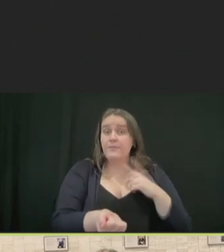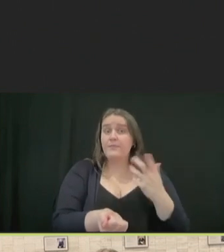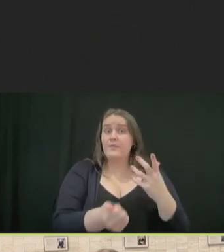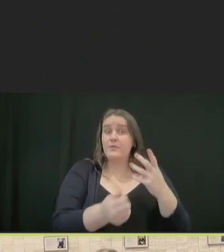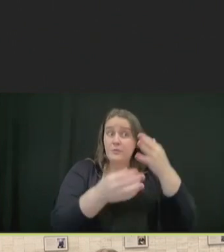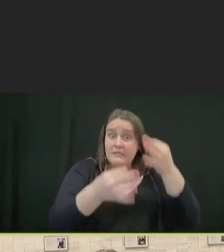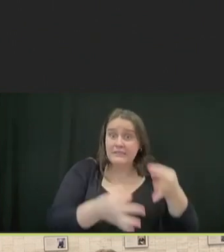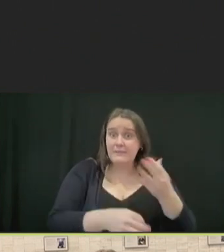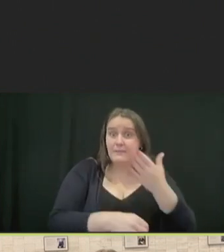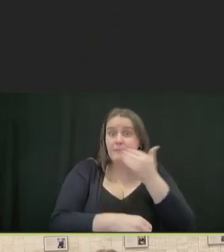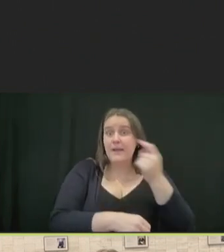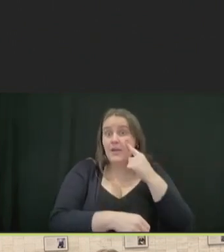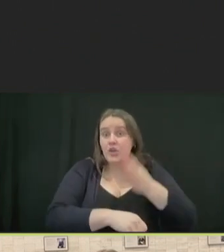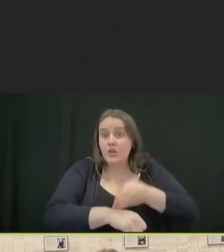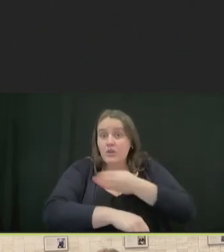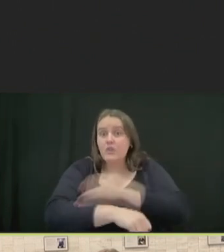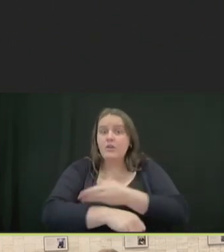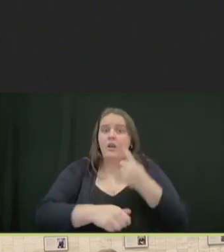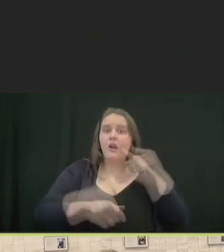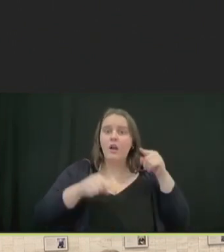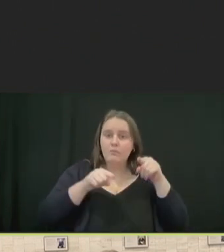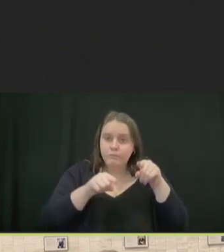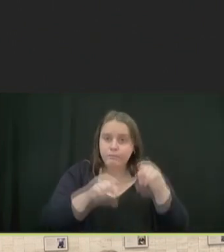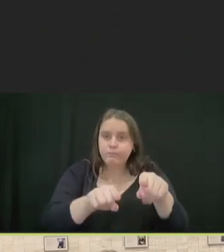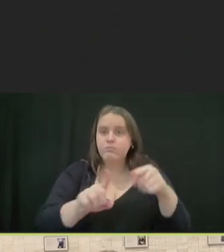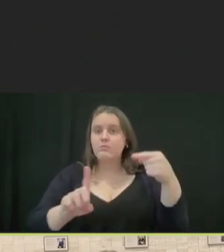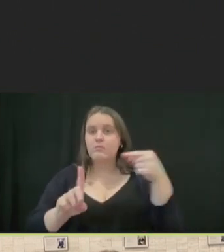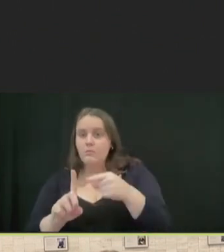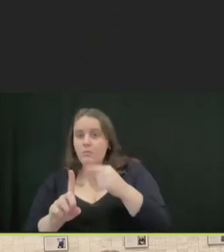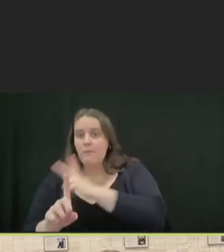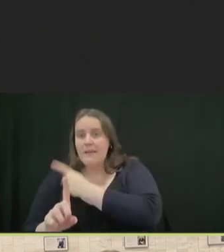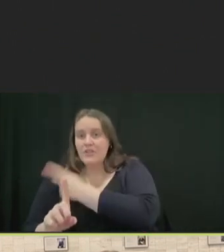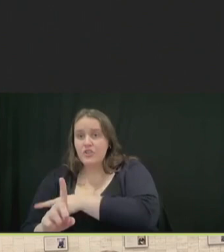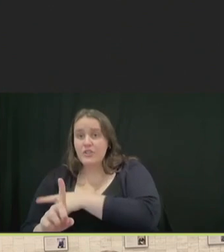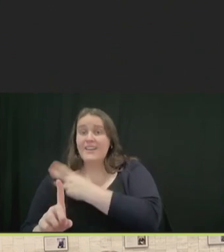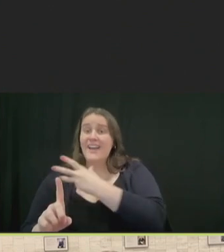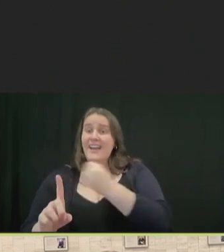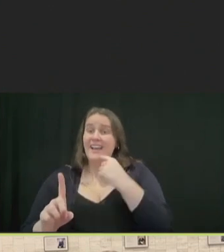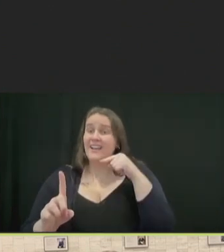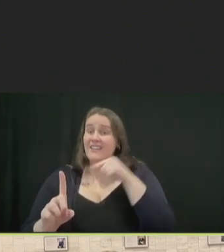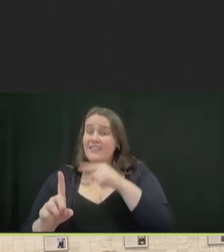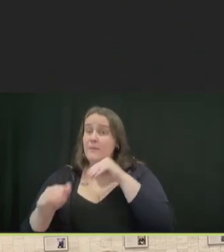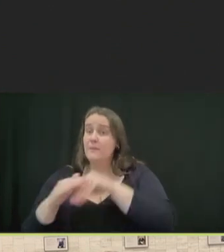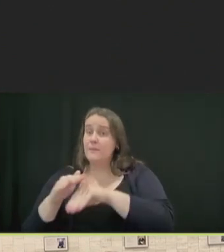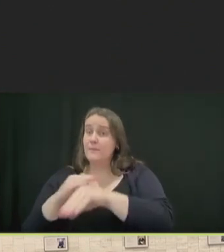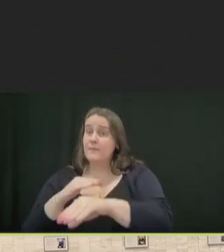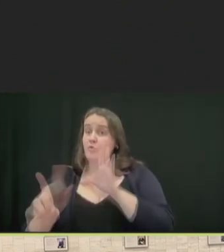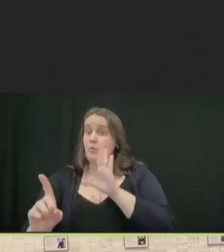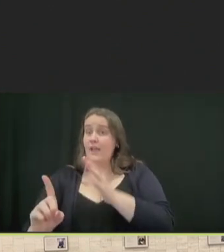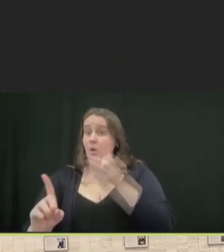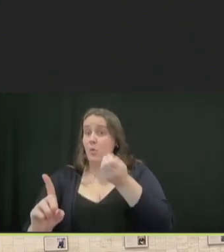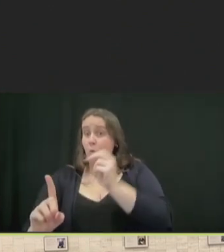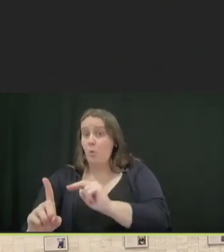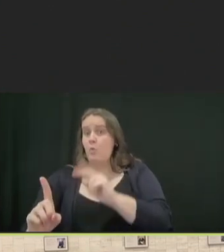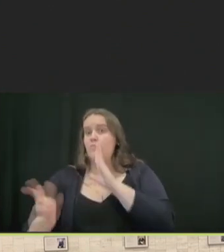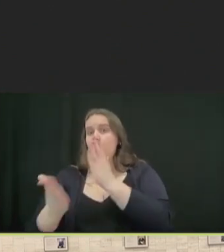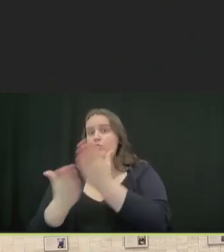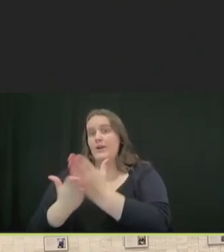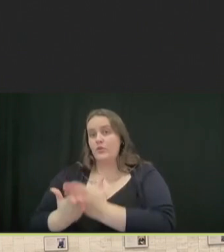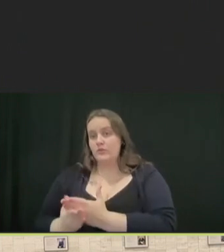decisions in conjunction with the patient, and also patient access to their own records.